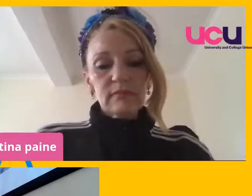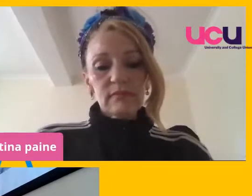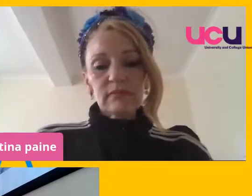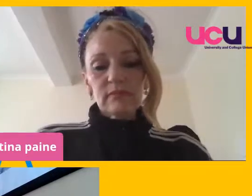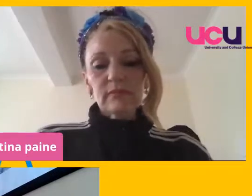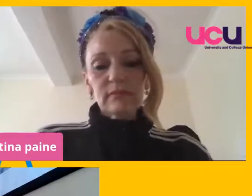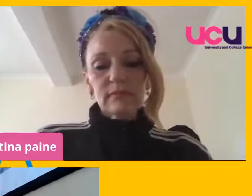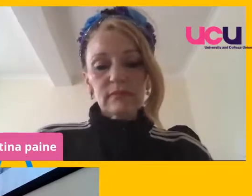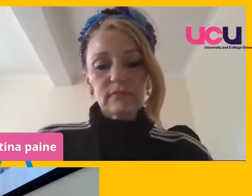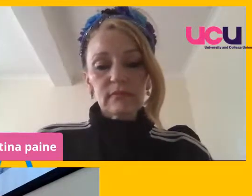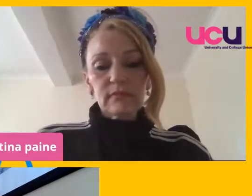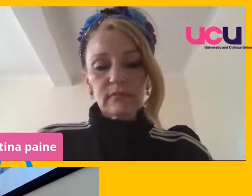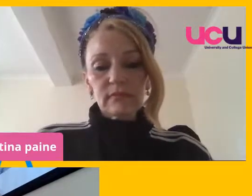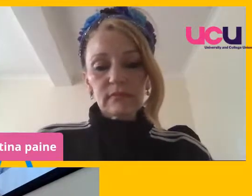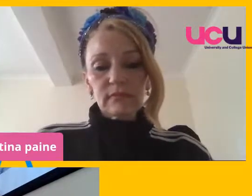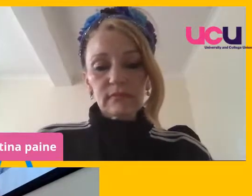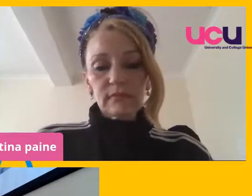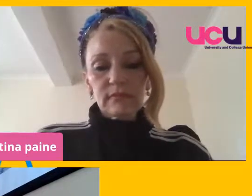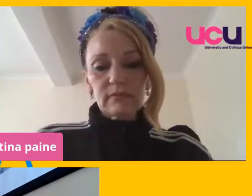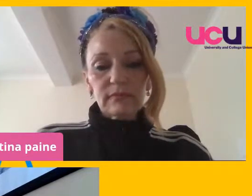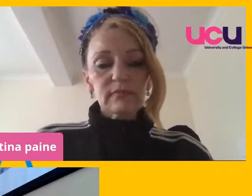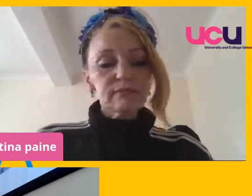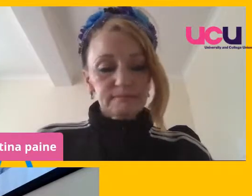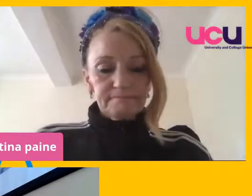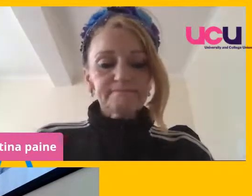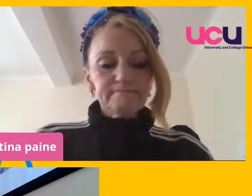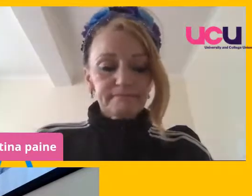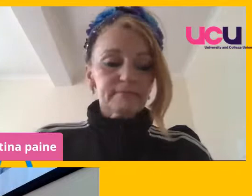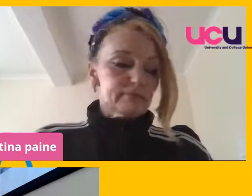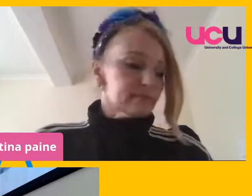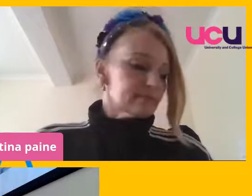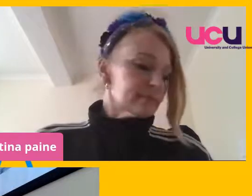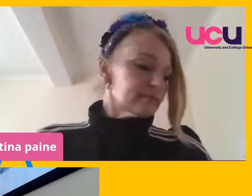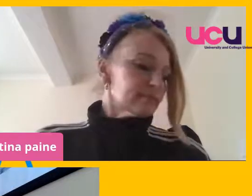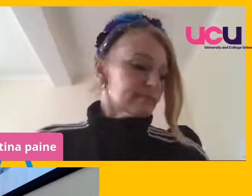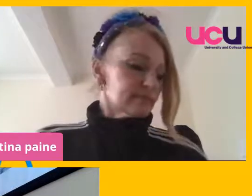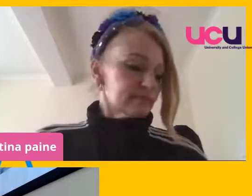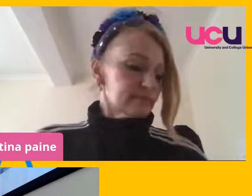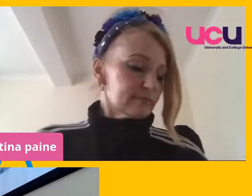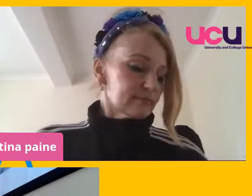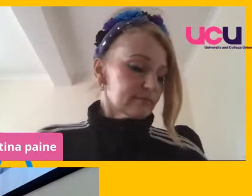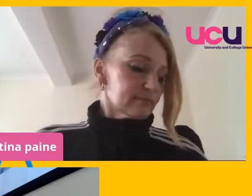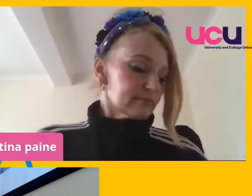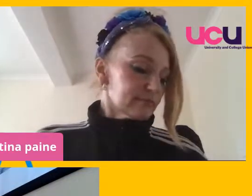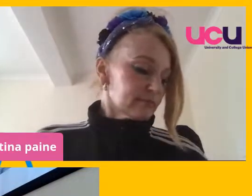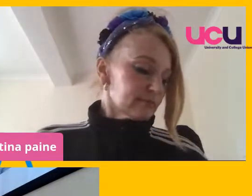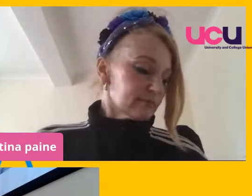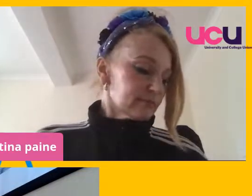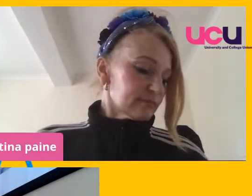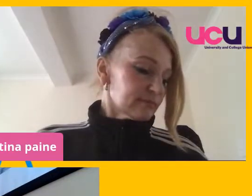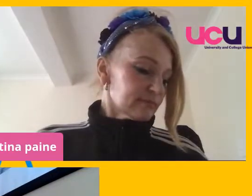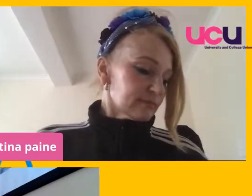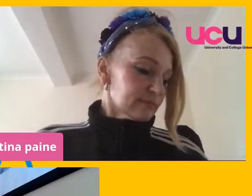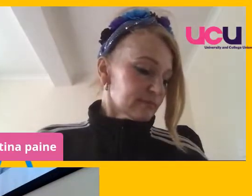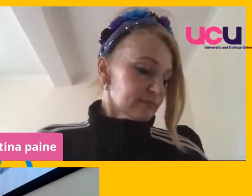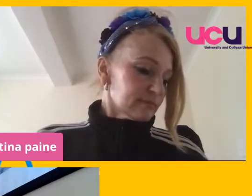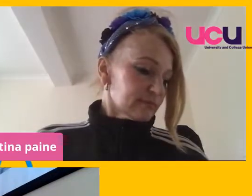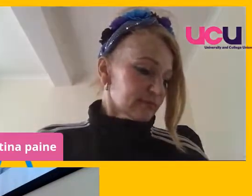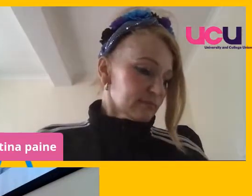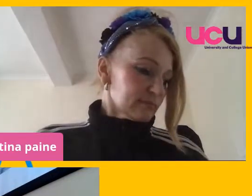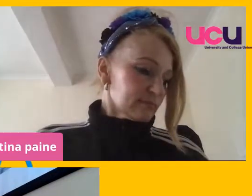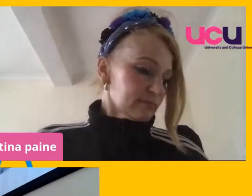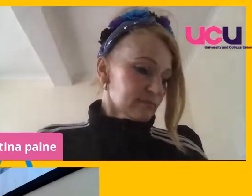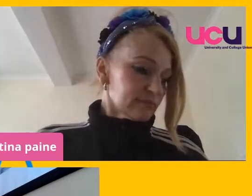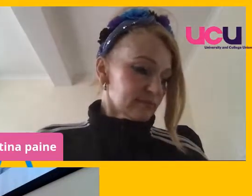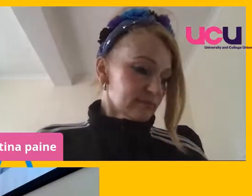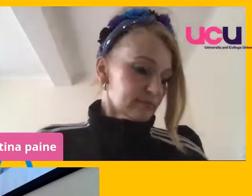vulnerably employed at the centre of everything that we are doing in this fight, because it has been probably thousands, if